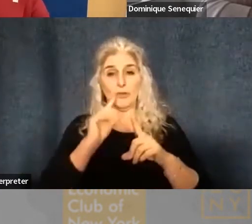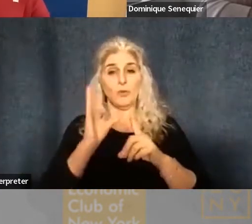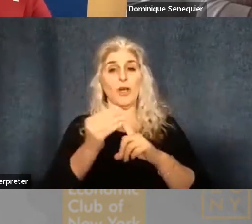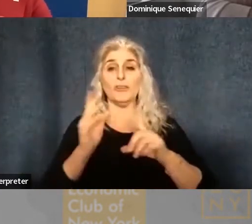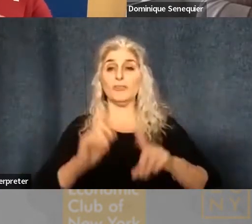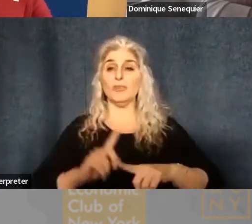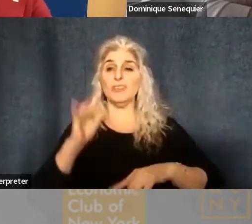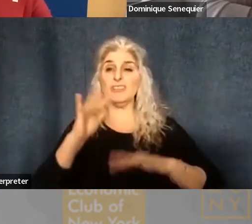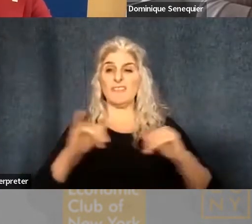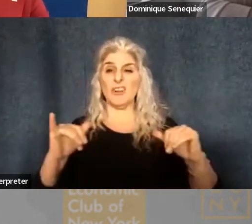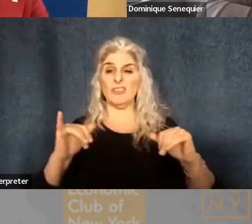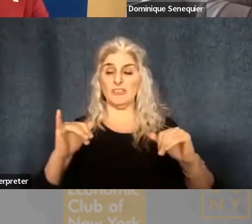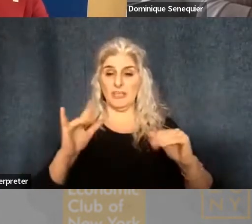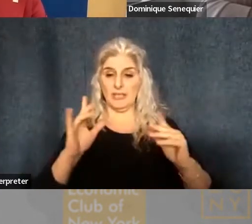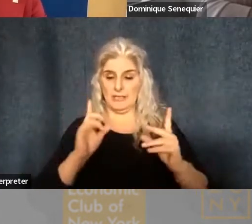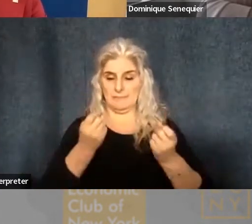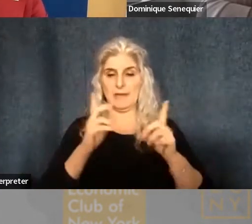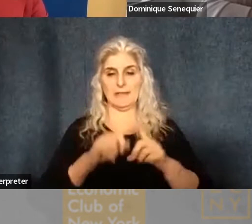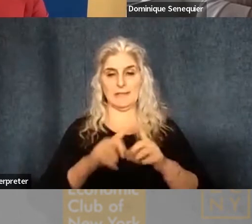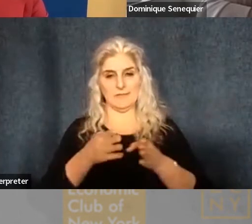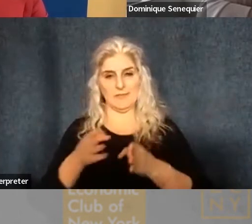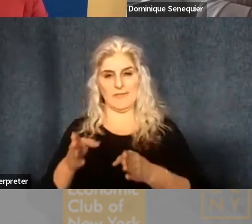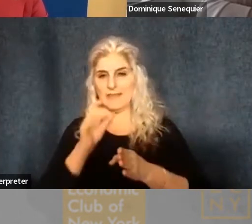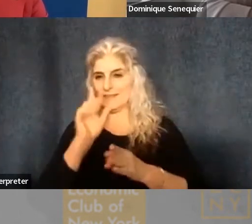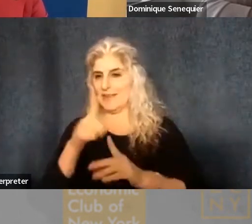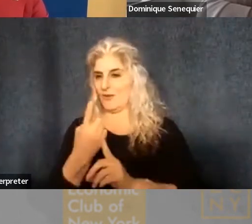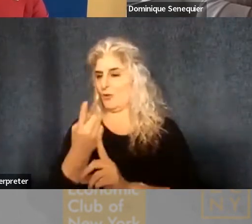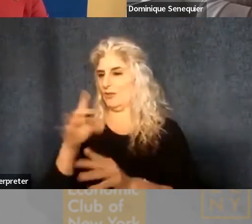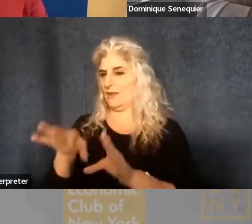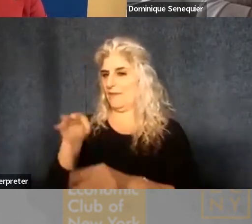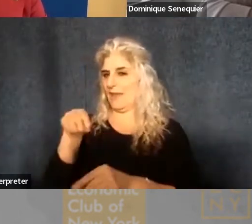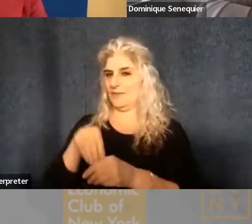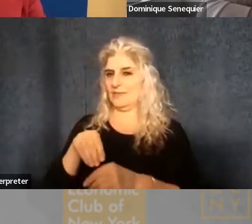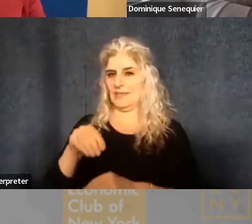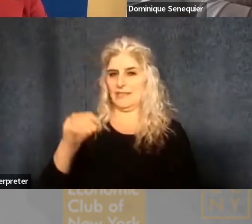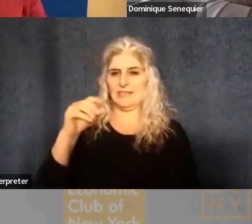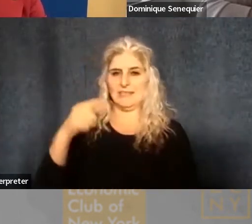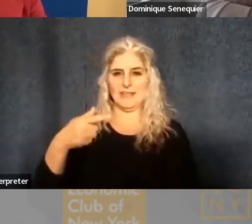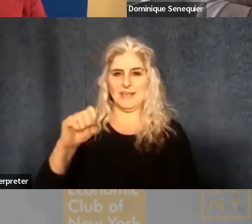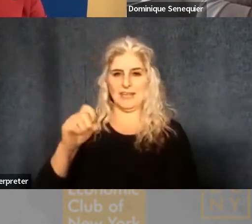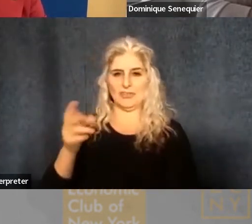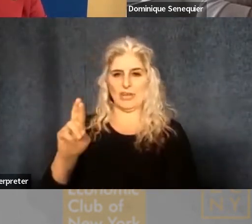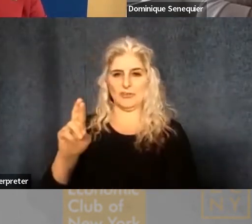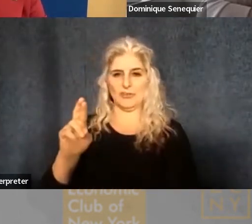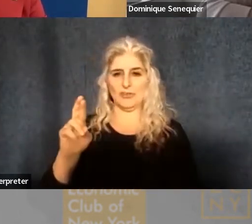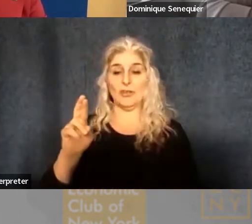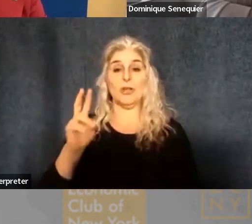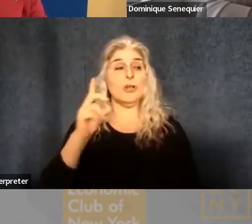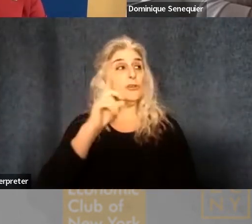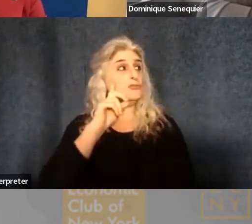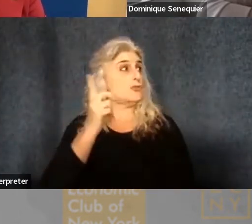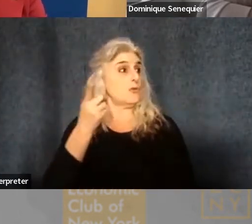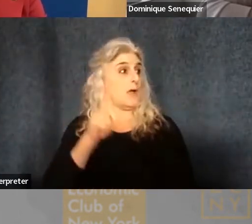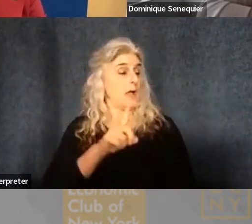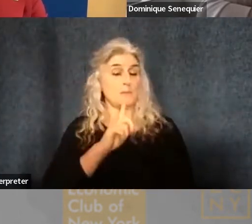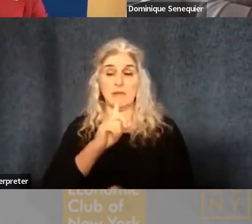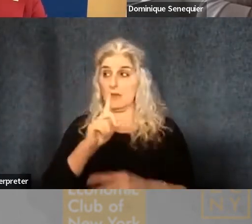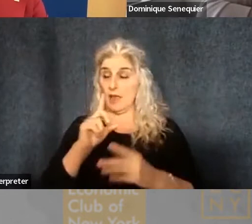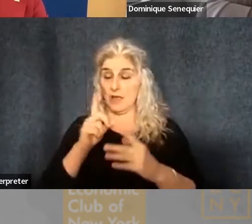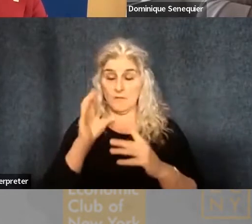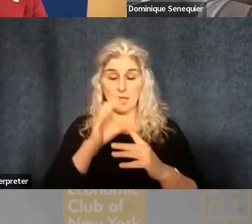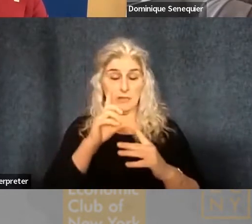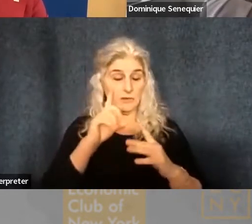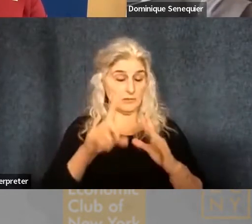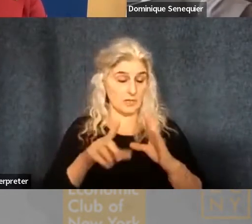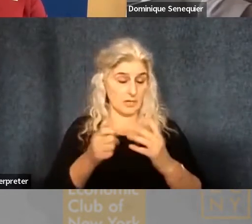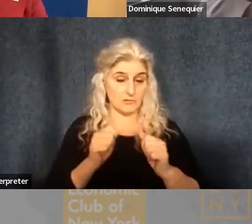you know, way of thinking, cultural backgrounds and so on. And so what I would say is when I was trying to find a job early on in my career, my name was